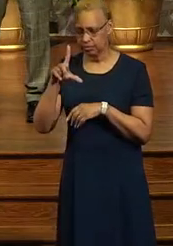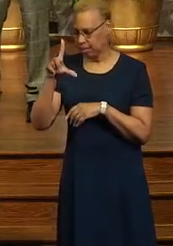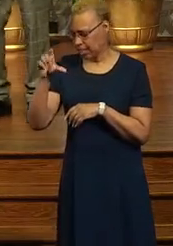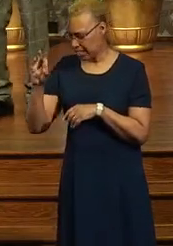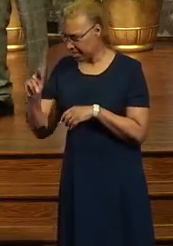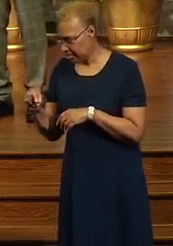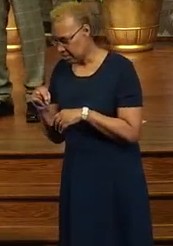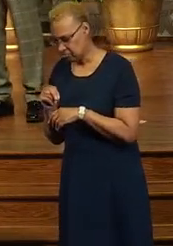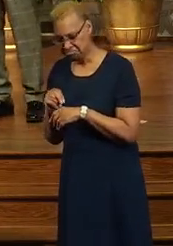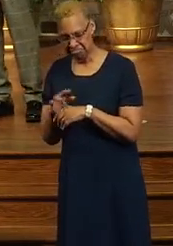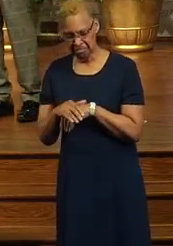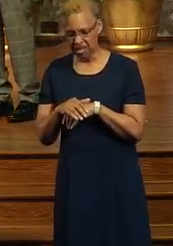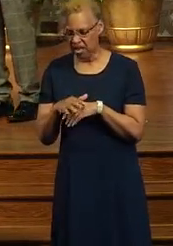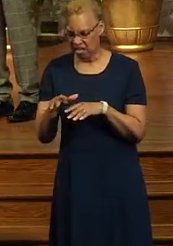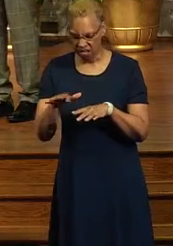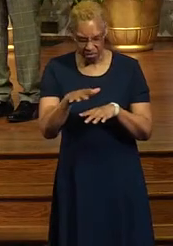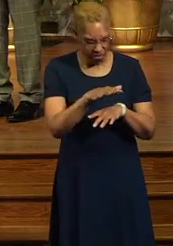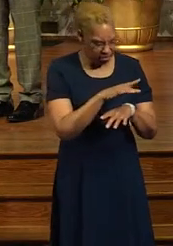And